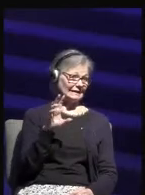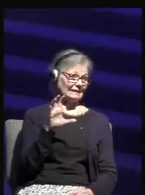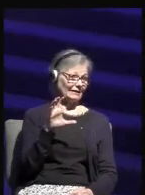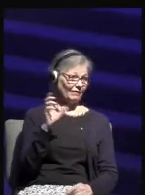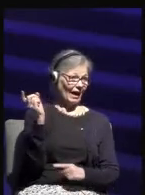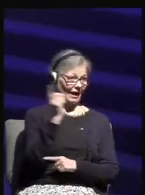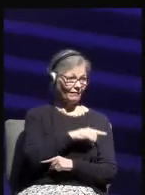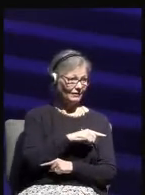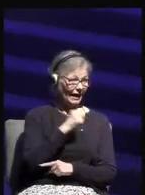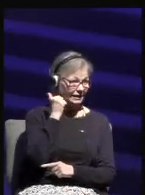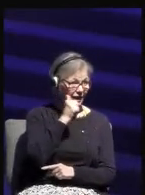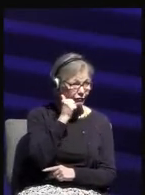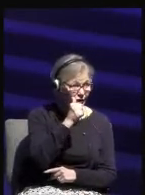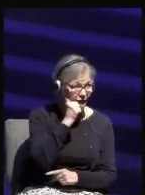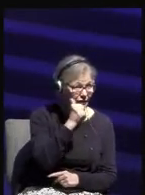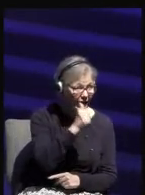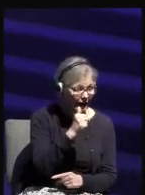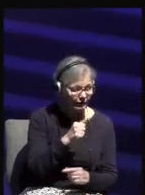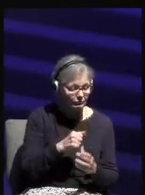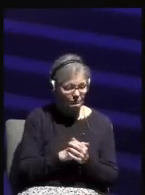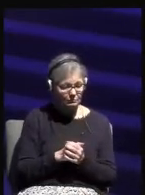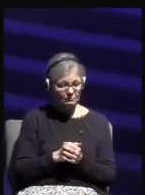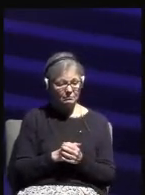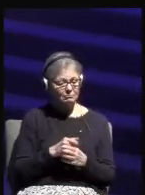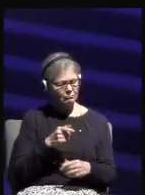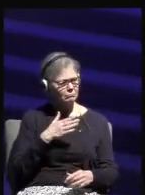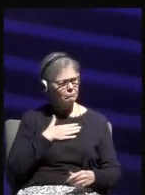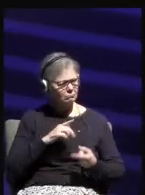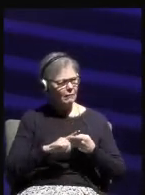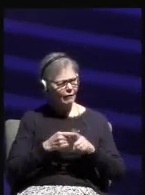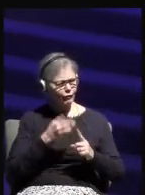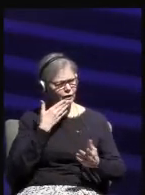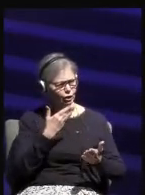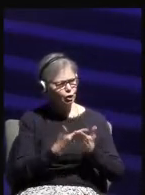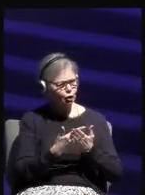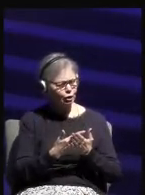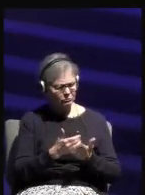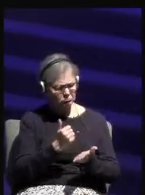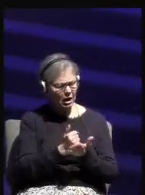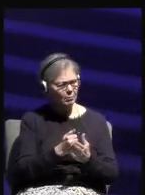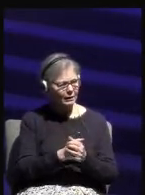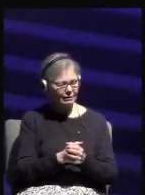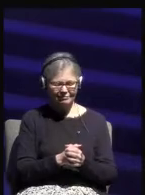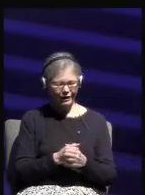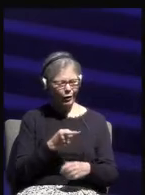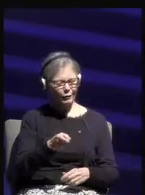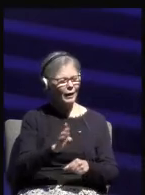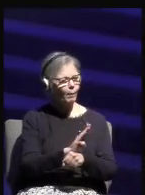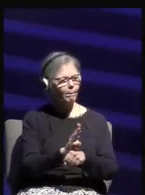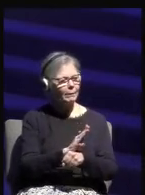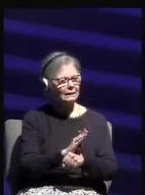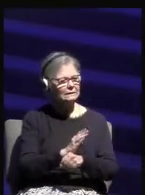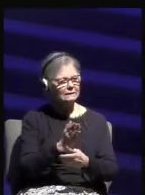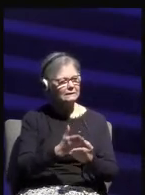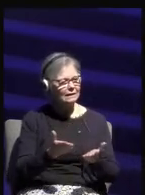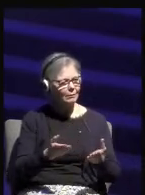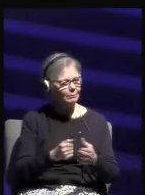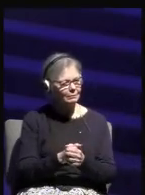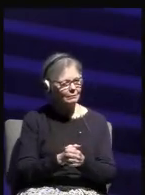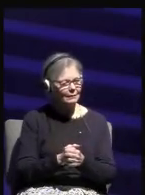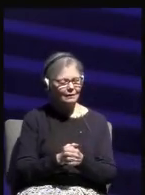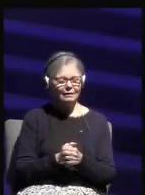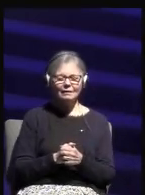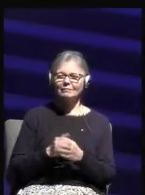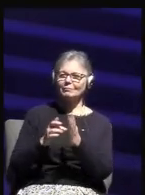year. You might have a friend that has a good ear, but they gotta do other things in their life. I want you to know that